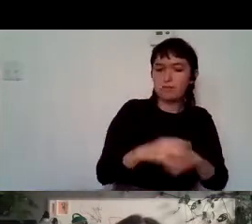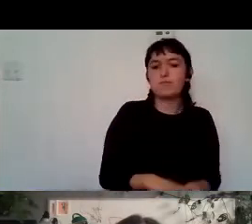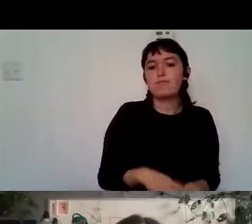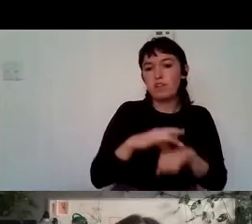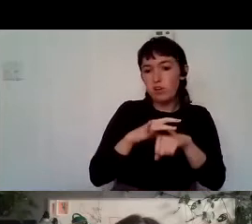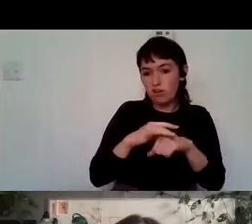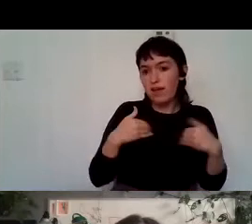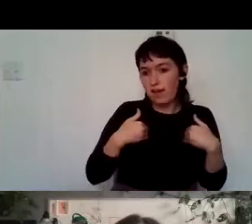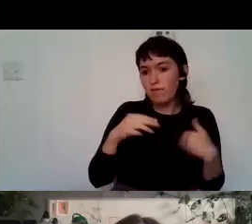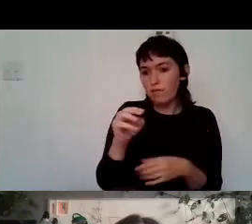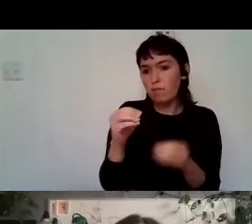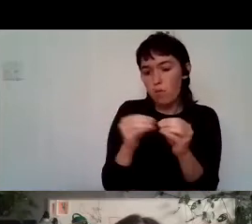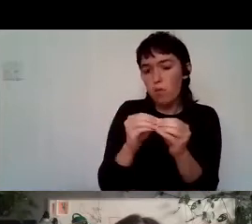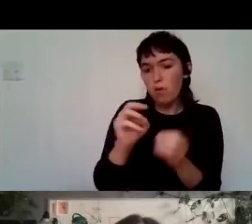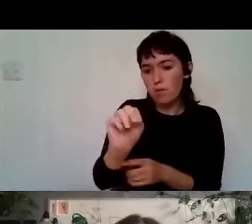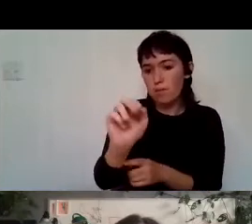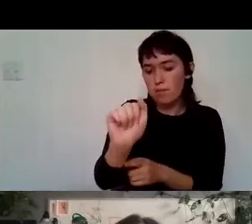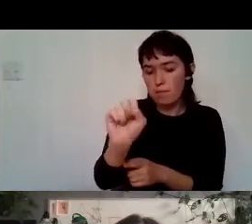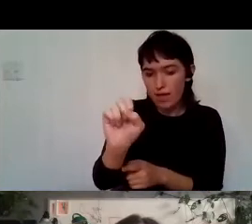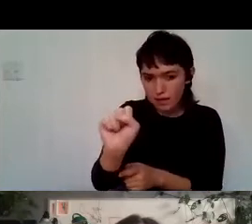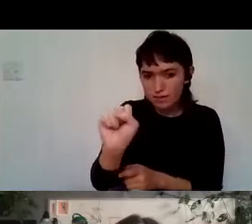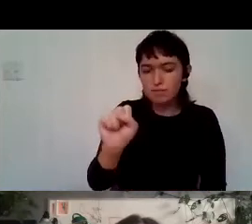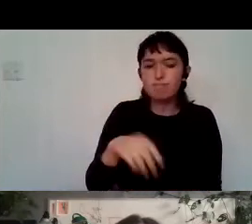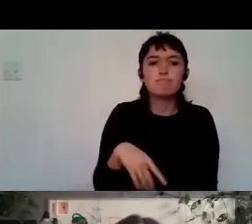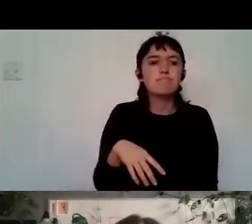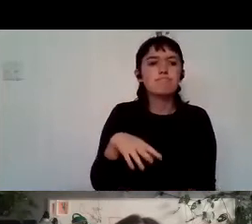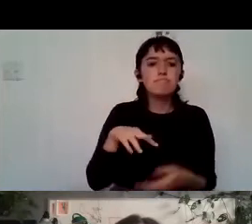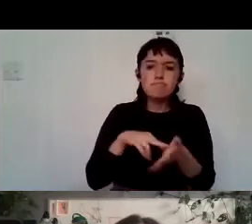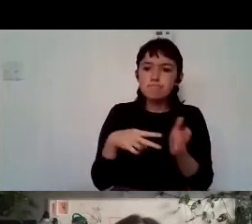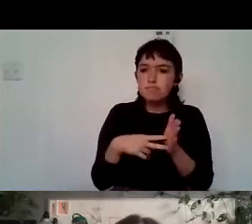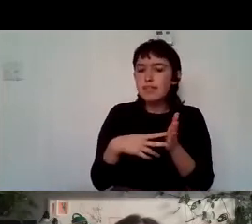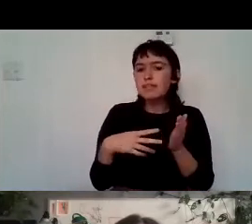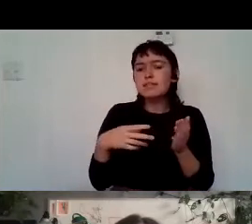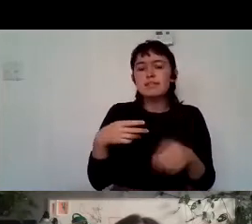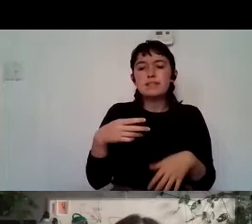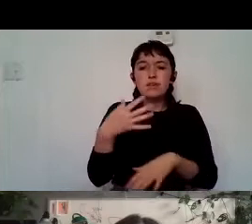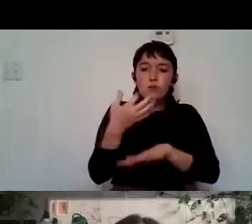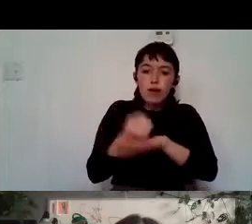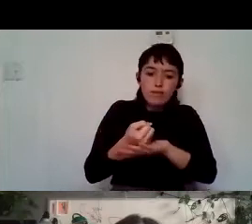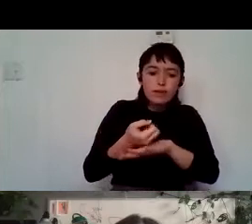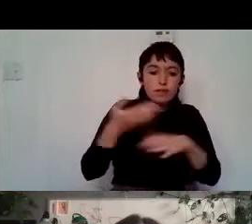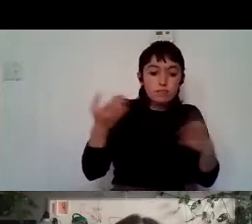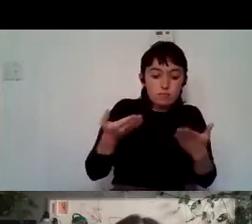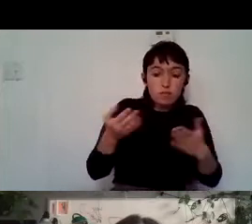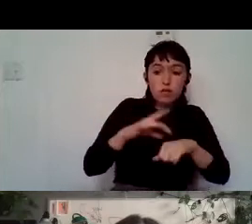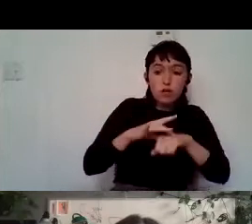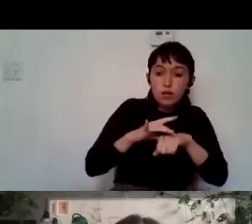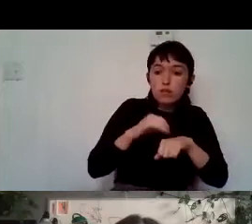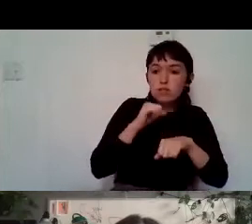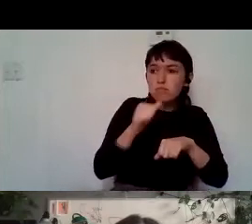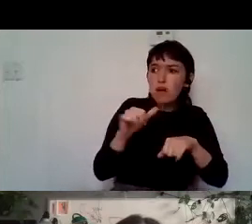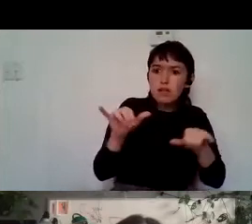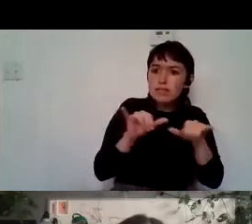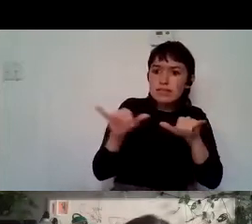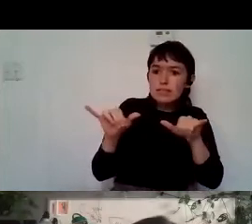That means that the value of gravity on Earth is not the same everywhere. So there's parts, for example, where